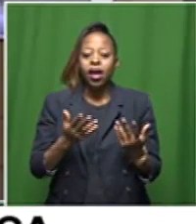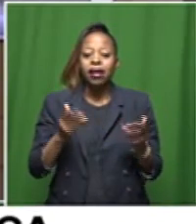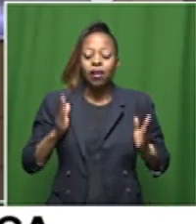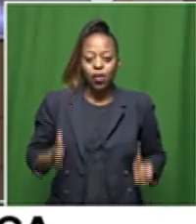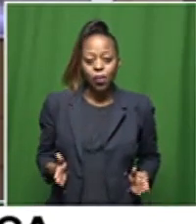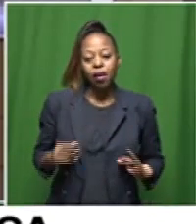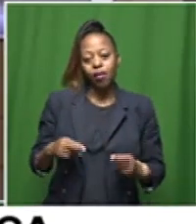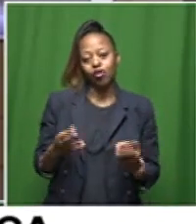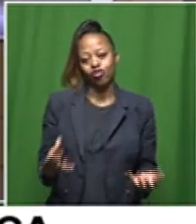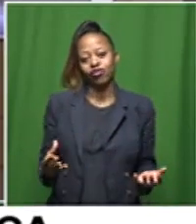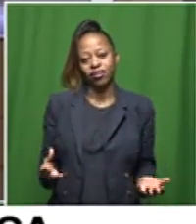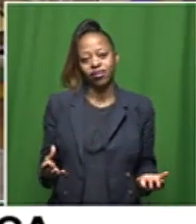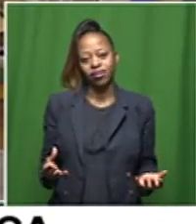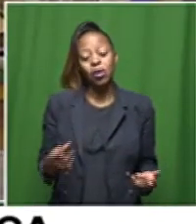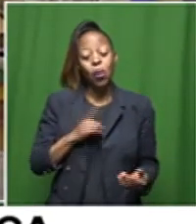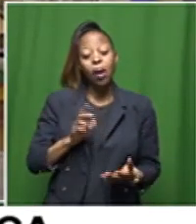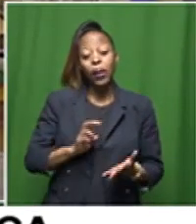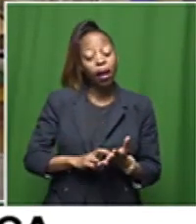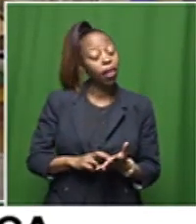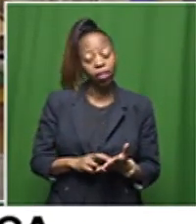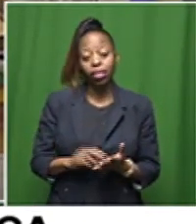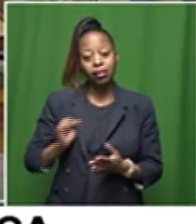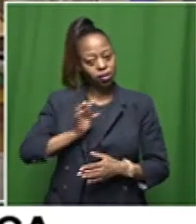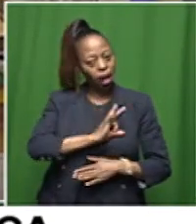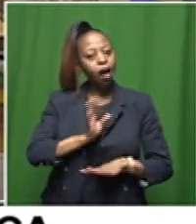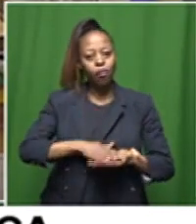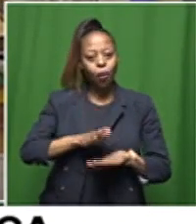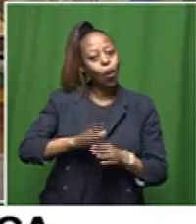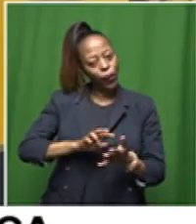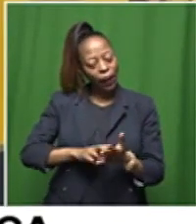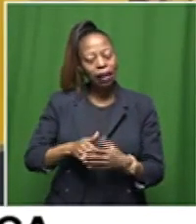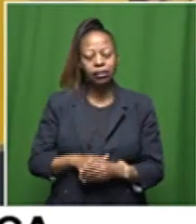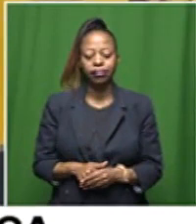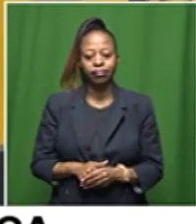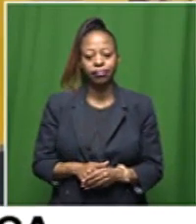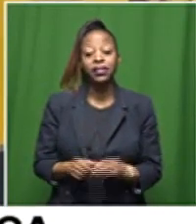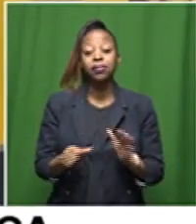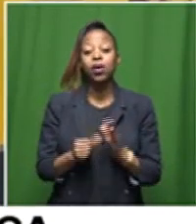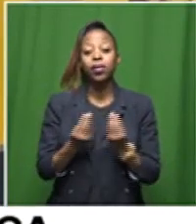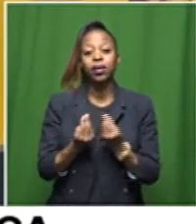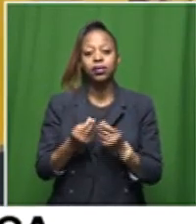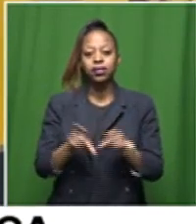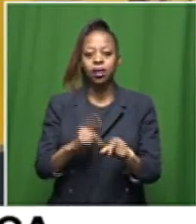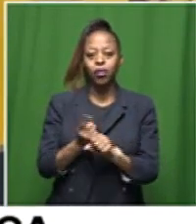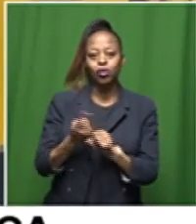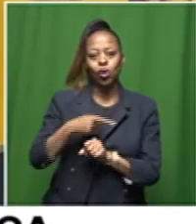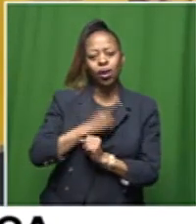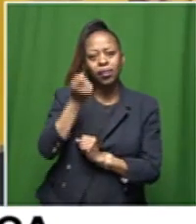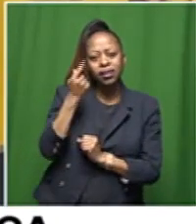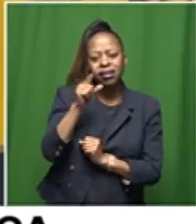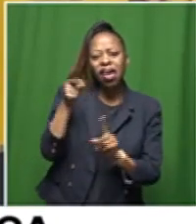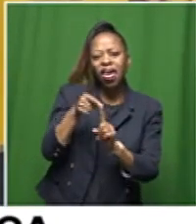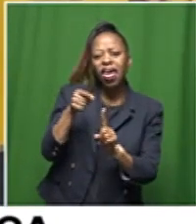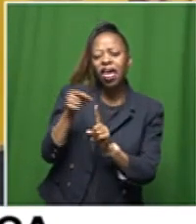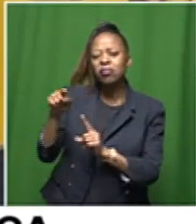human resource that we really need as provinces. Now, an important thing here, I think, is understanding what the aim of